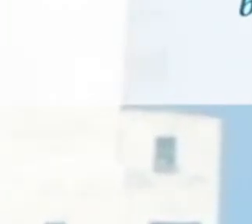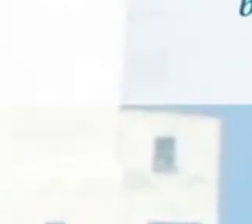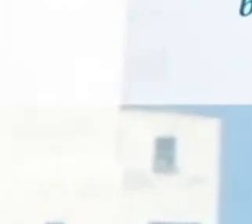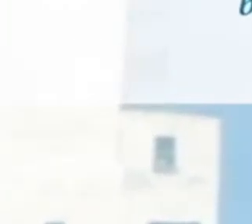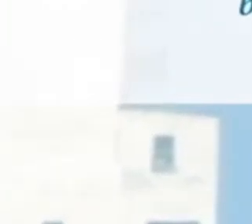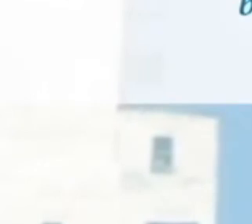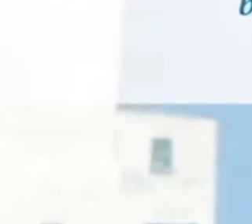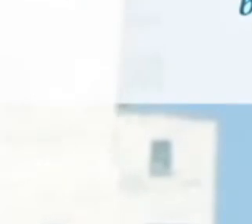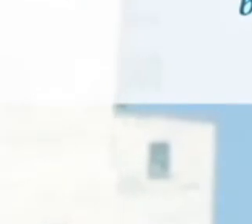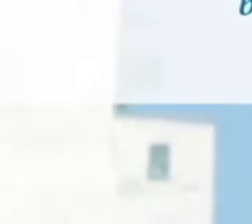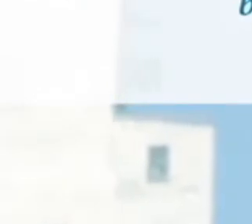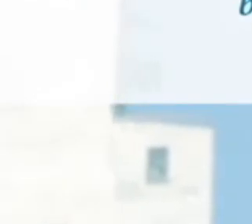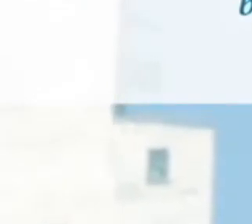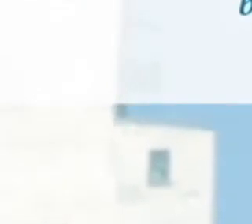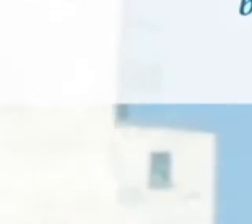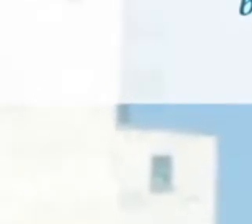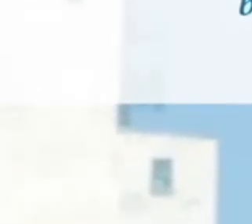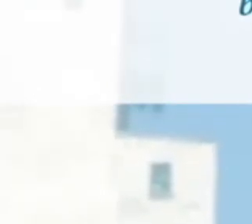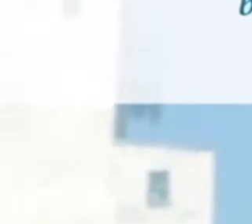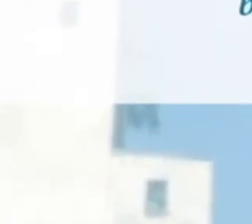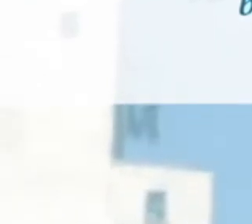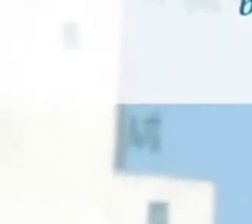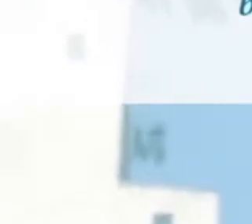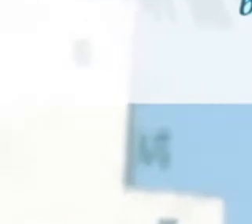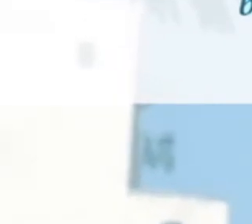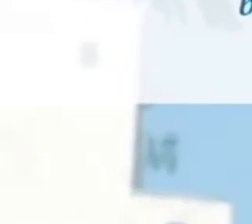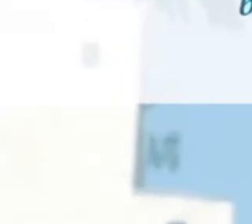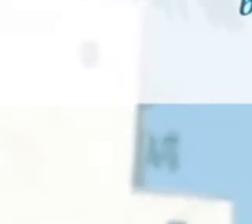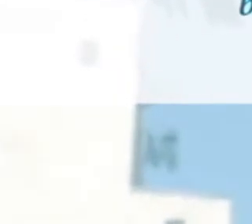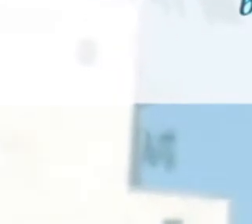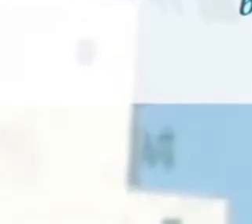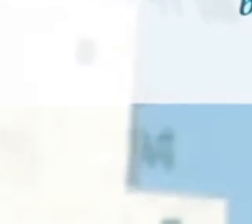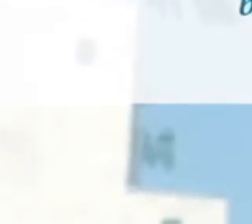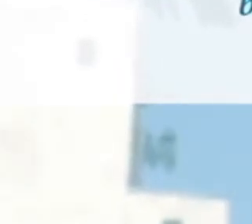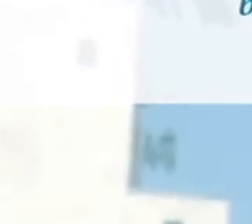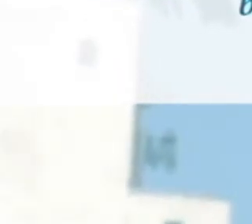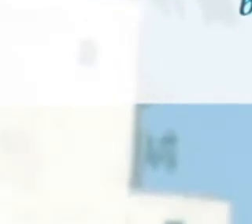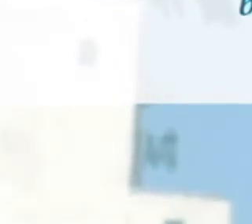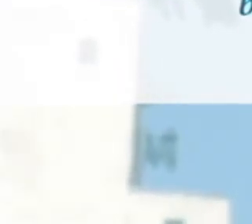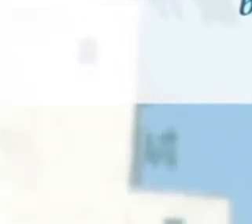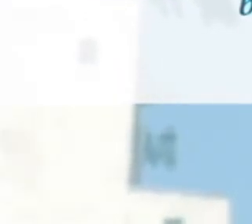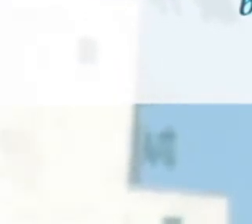give, all that I receive, and all that I am.